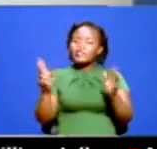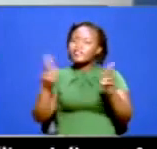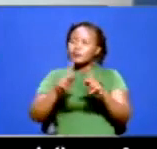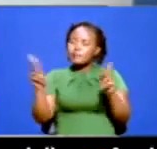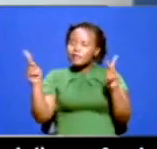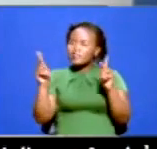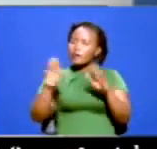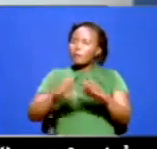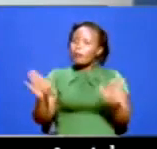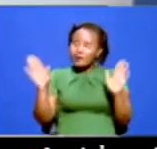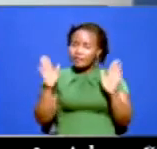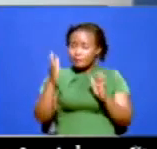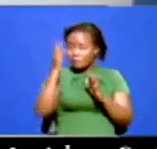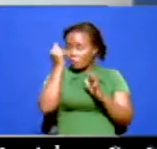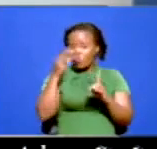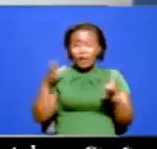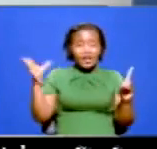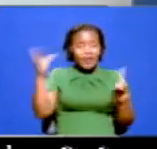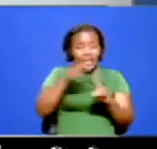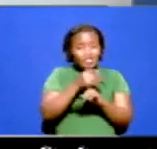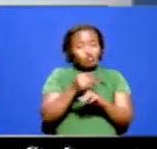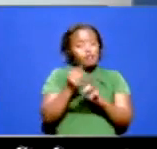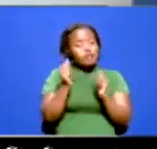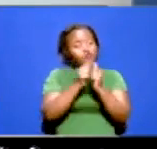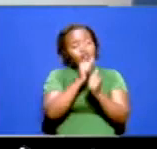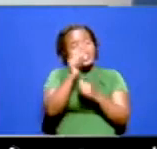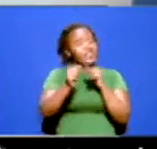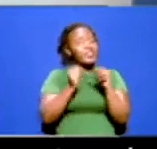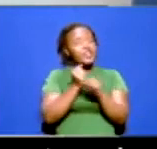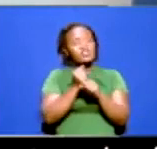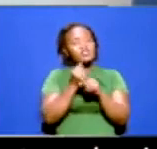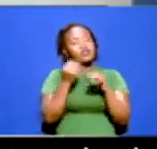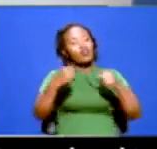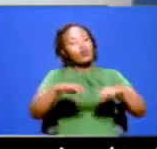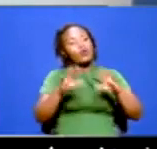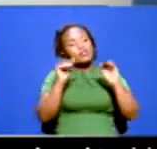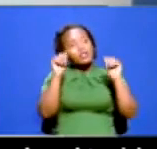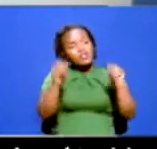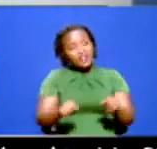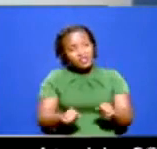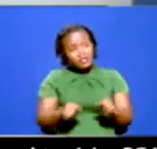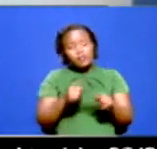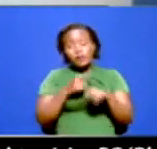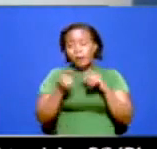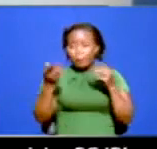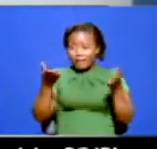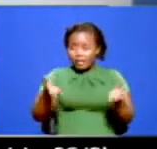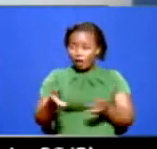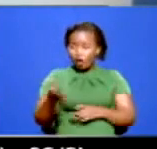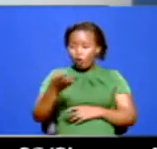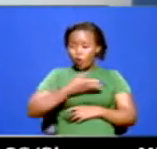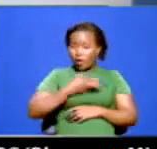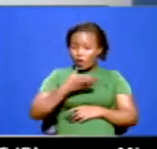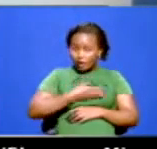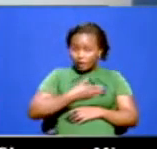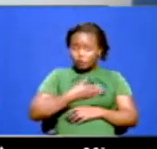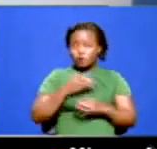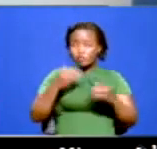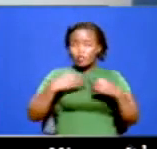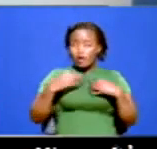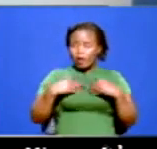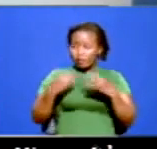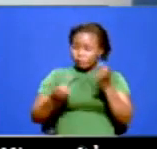10 years will be lost. So what has happened is that the United Nations Security Council has initiated a